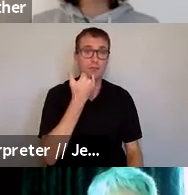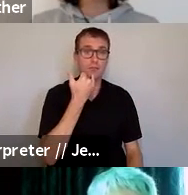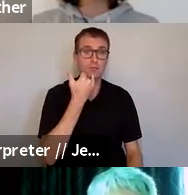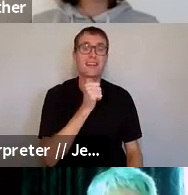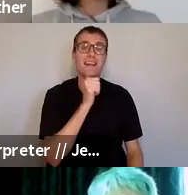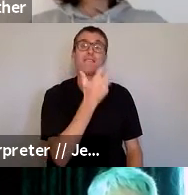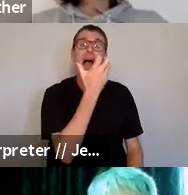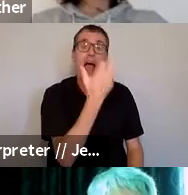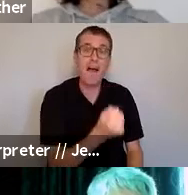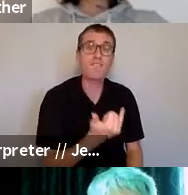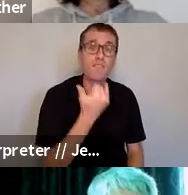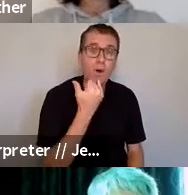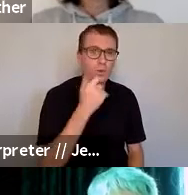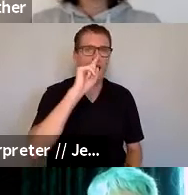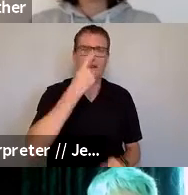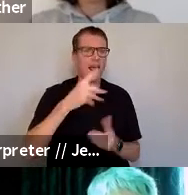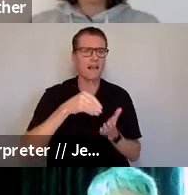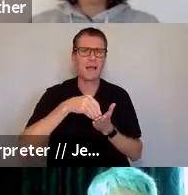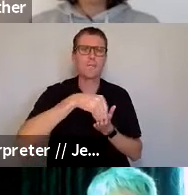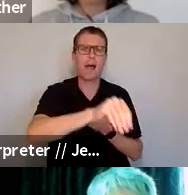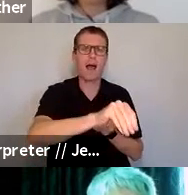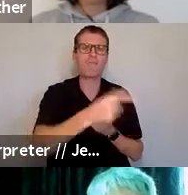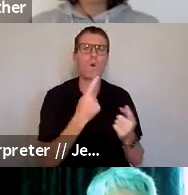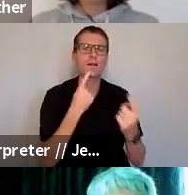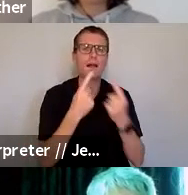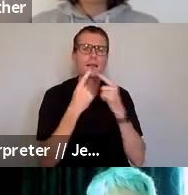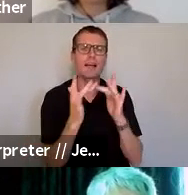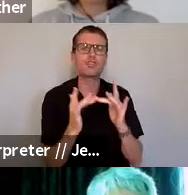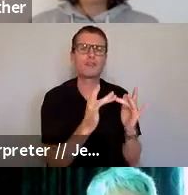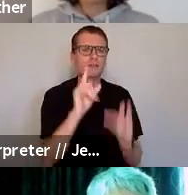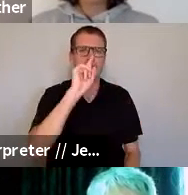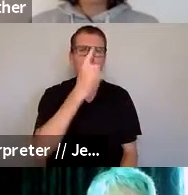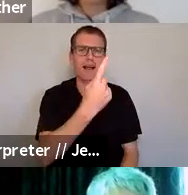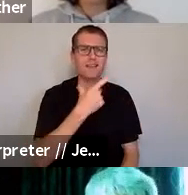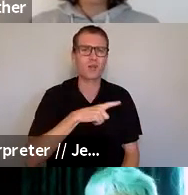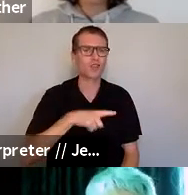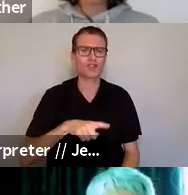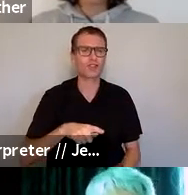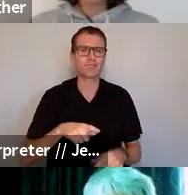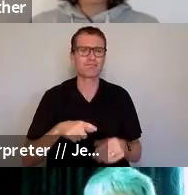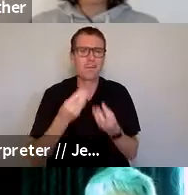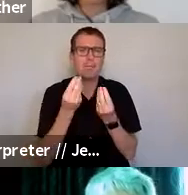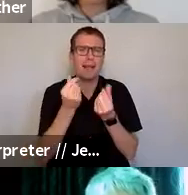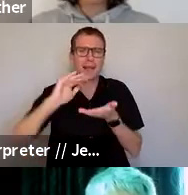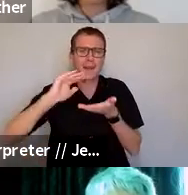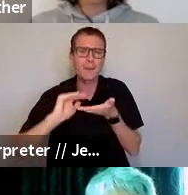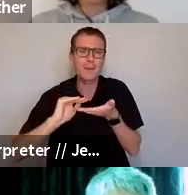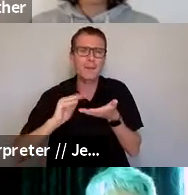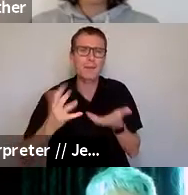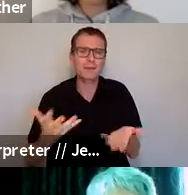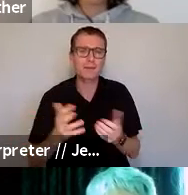place. So that comes right back to the issues of ticketing and the price of going to a show in a